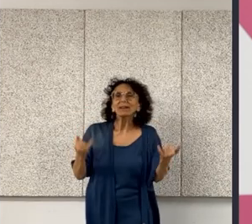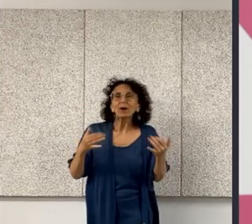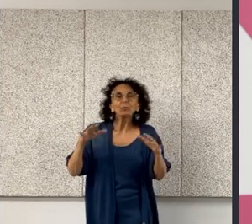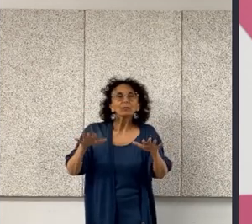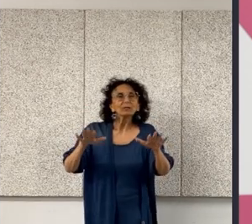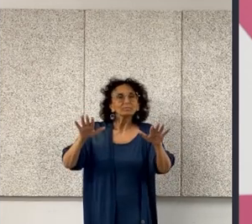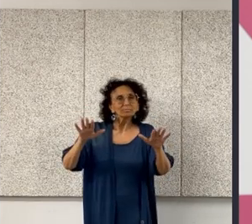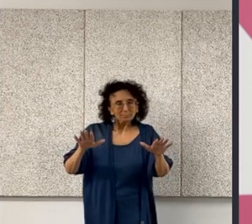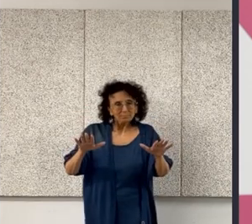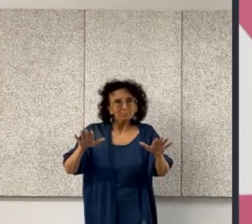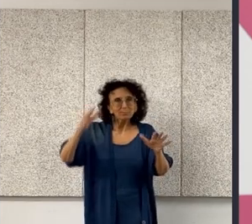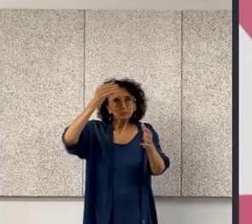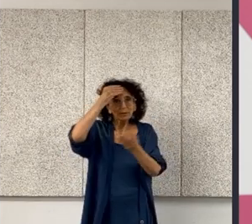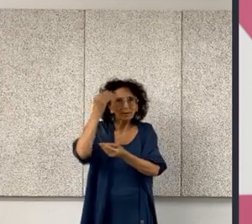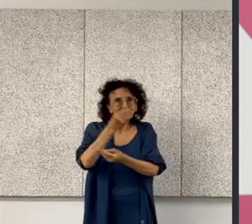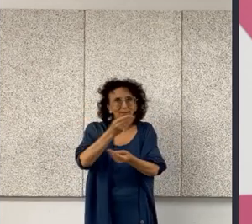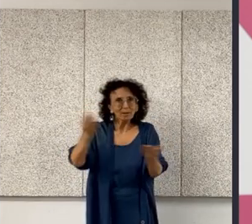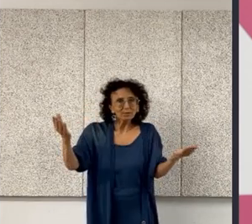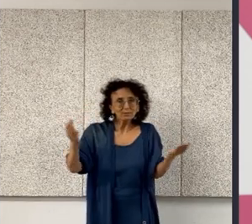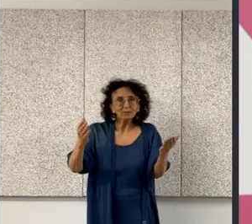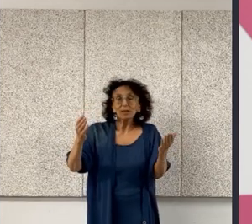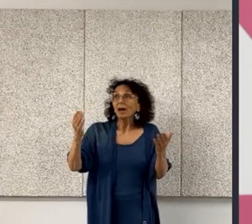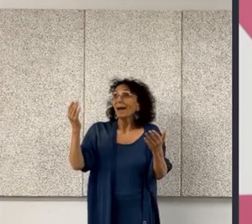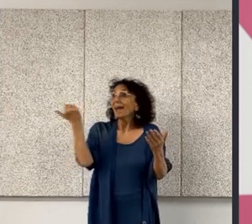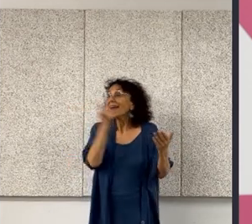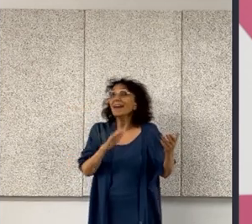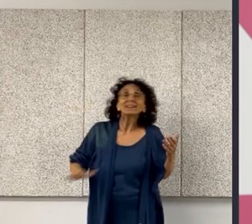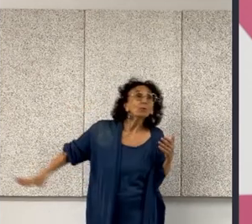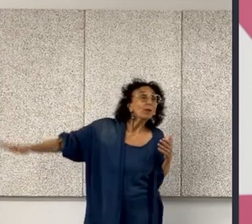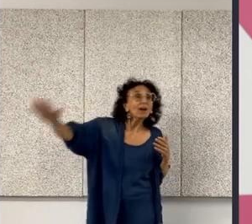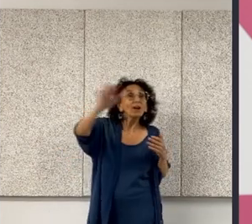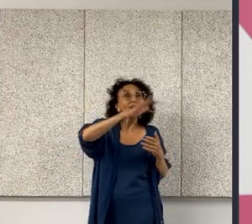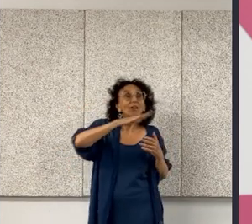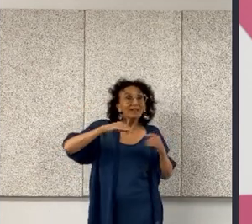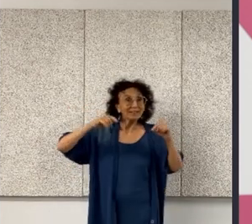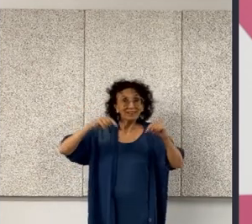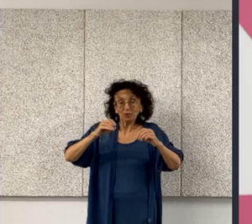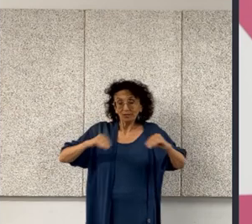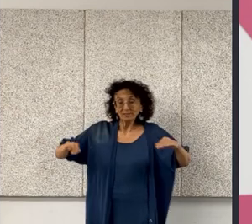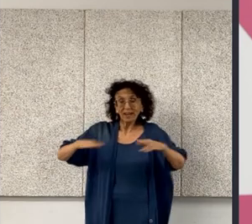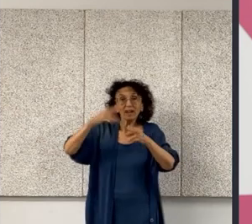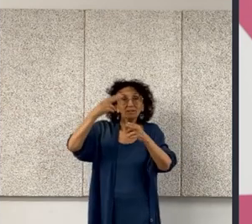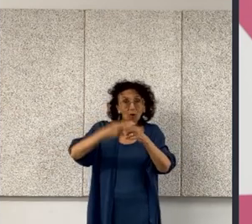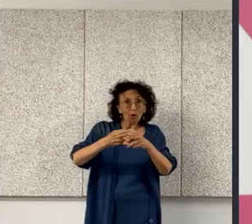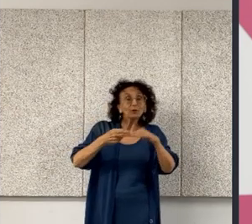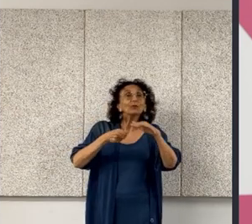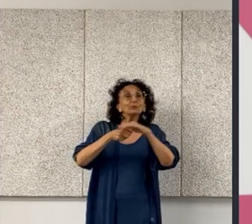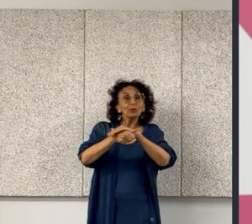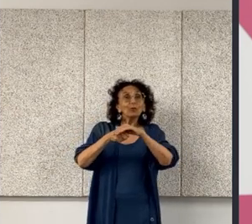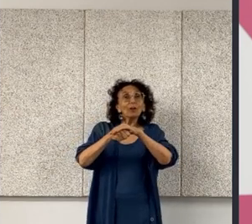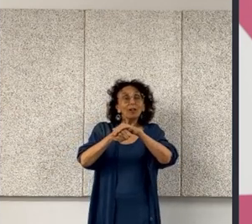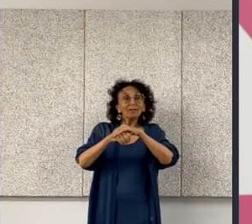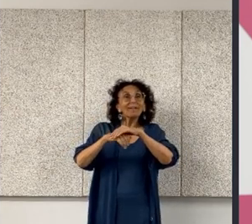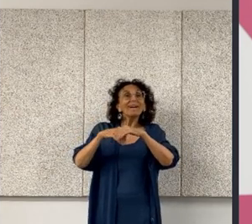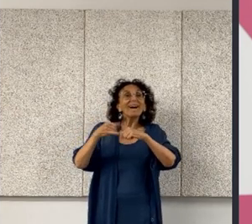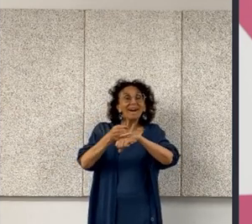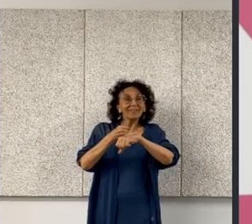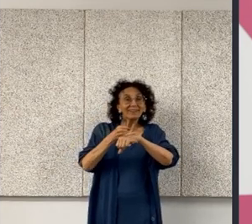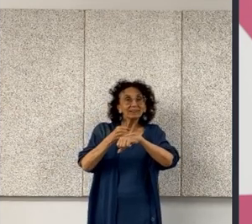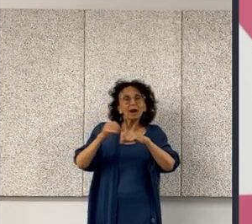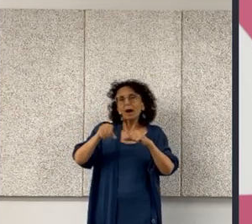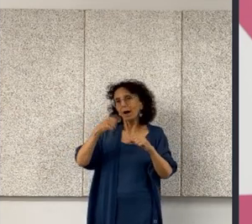time to acknowledge that wherever we are located on Turtle Island, otherwise known as North America, we are